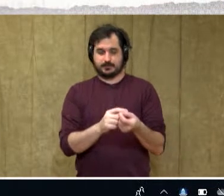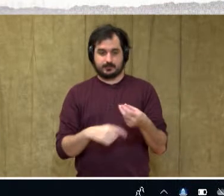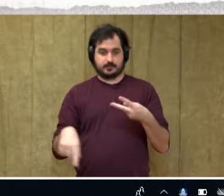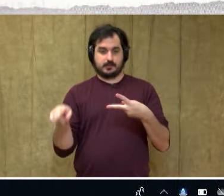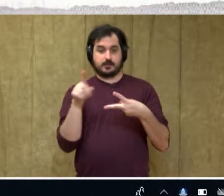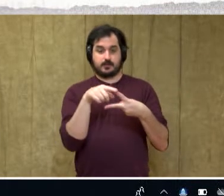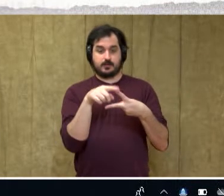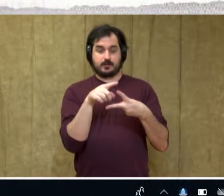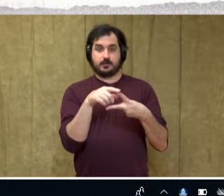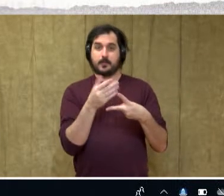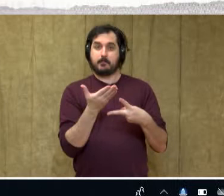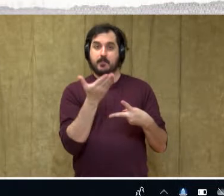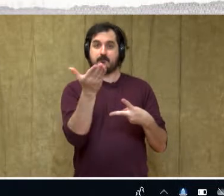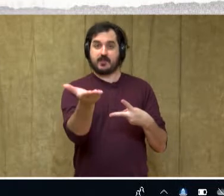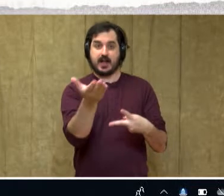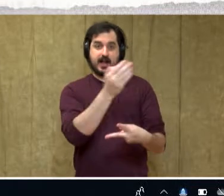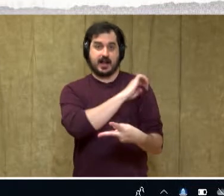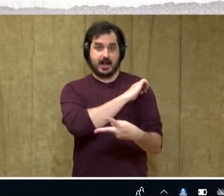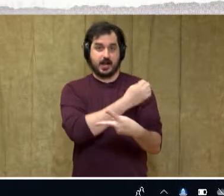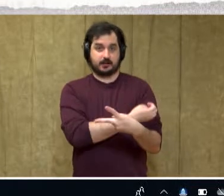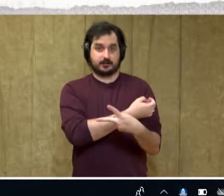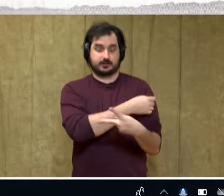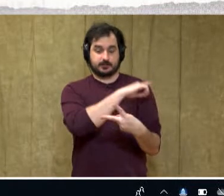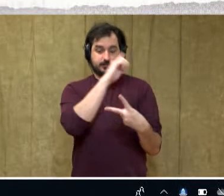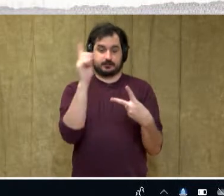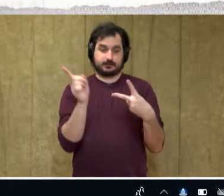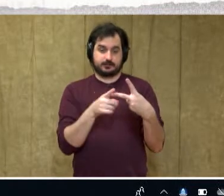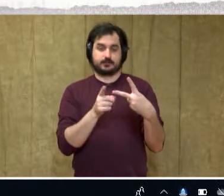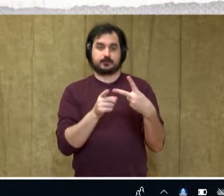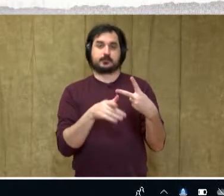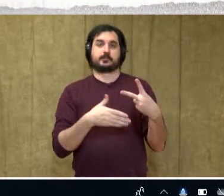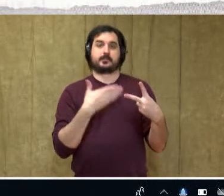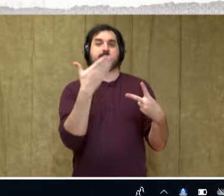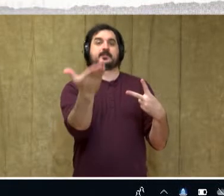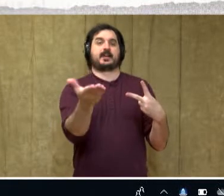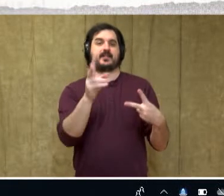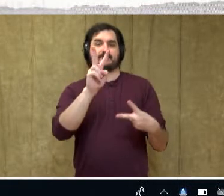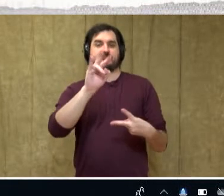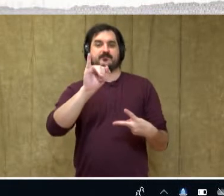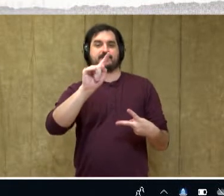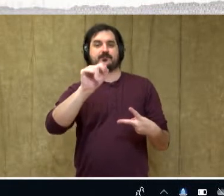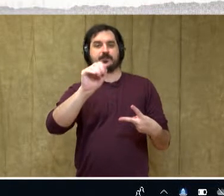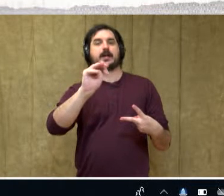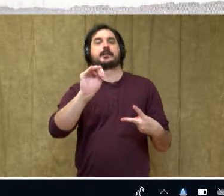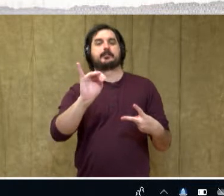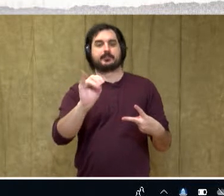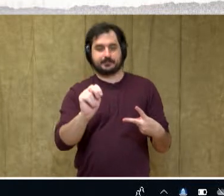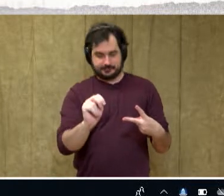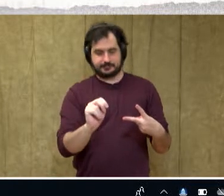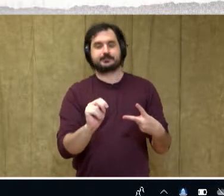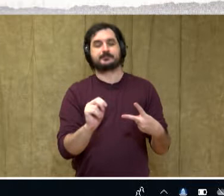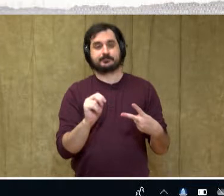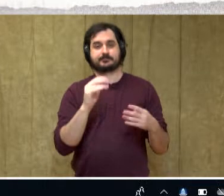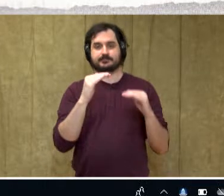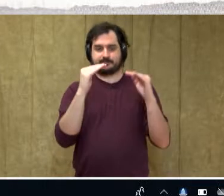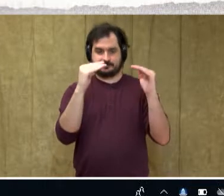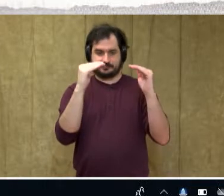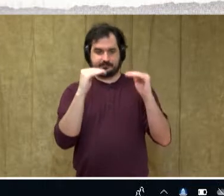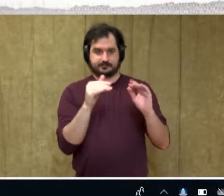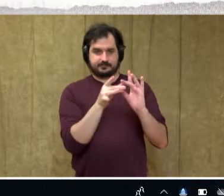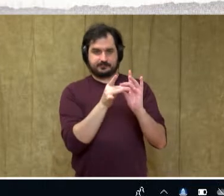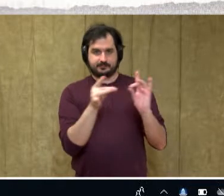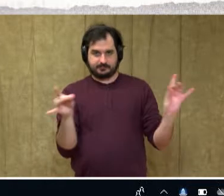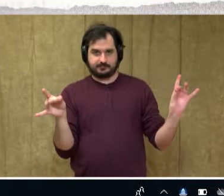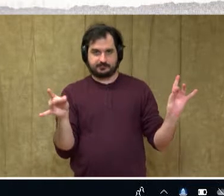it provides vitamins. And then we see in the next sentence, during the 1500s, Spanish explorers to